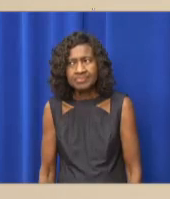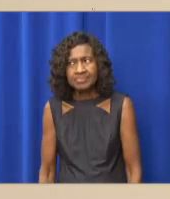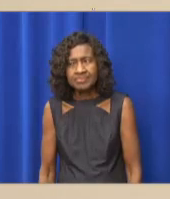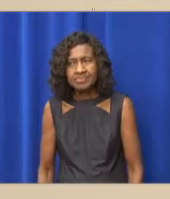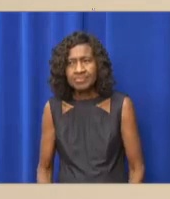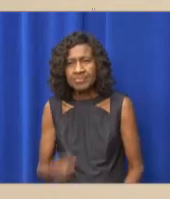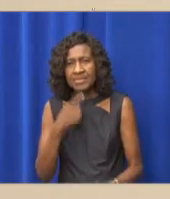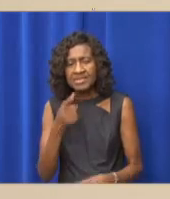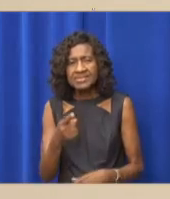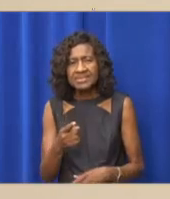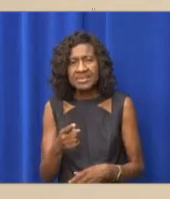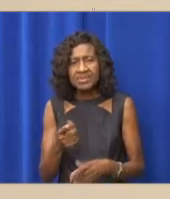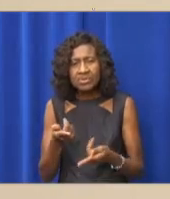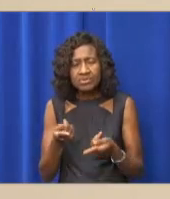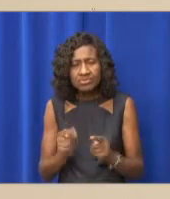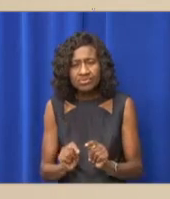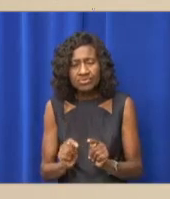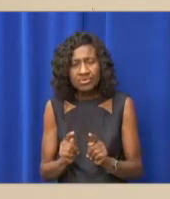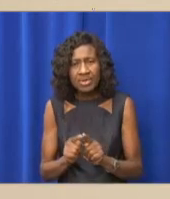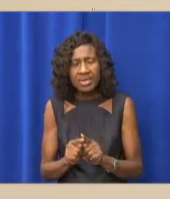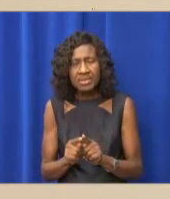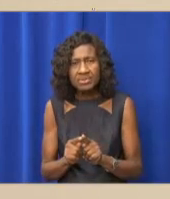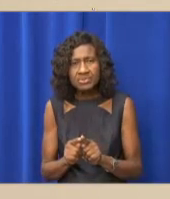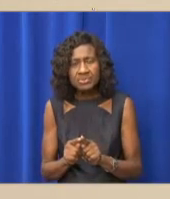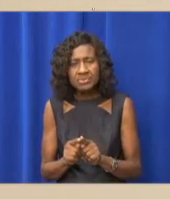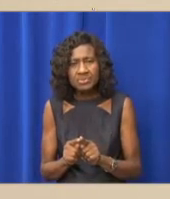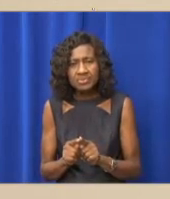are going to try, I think, to